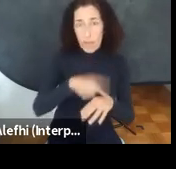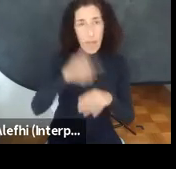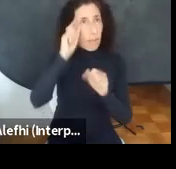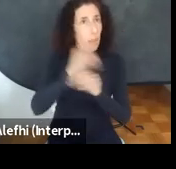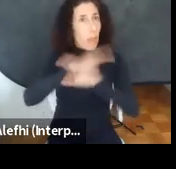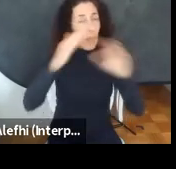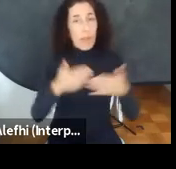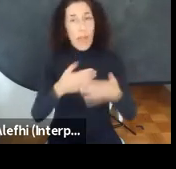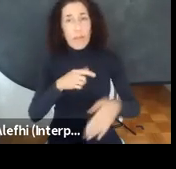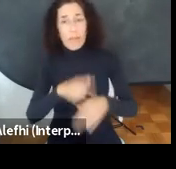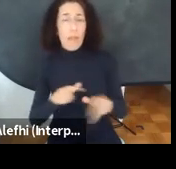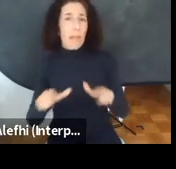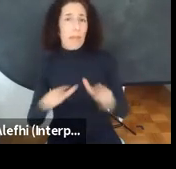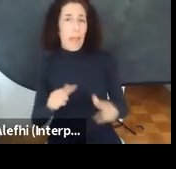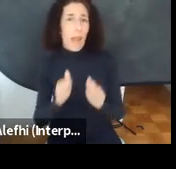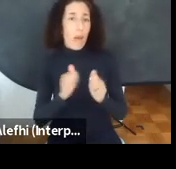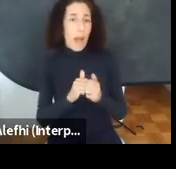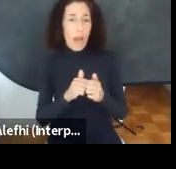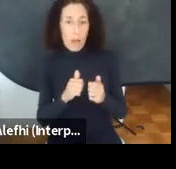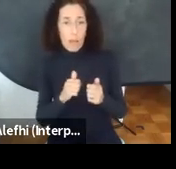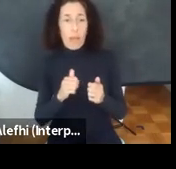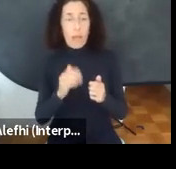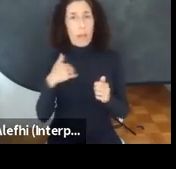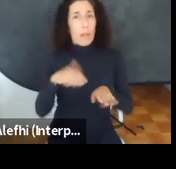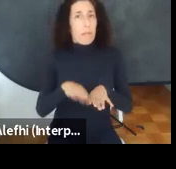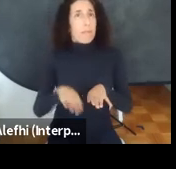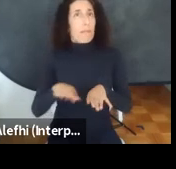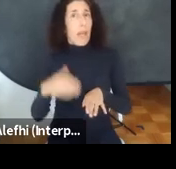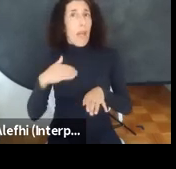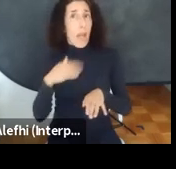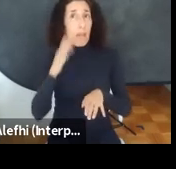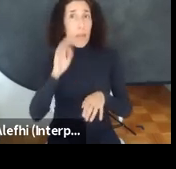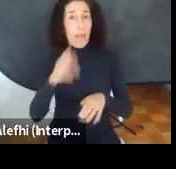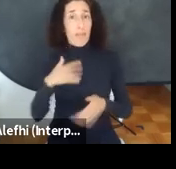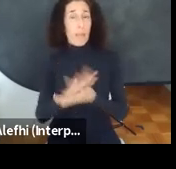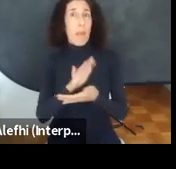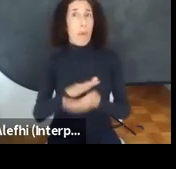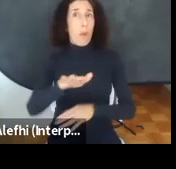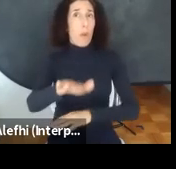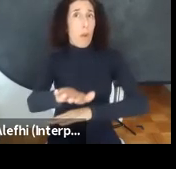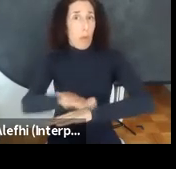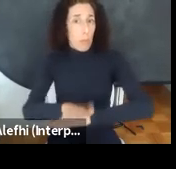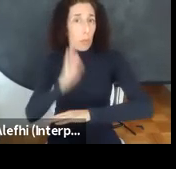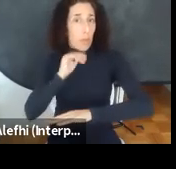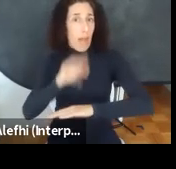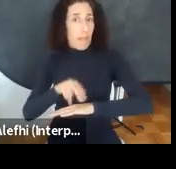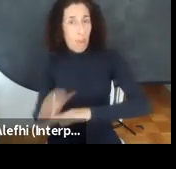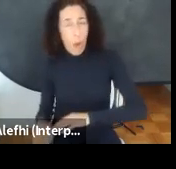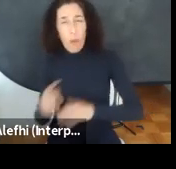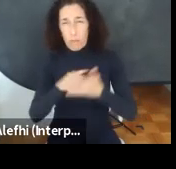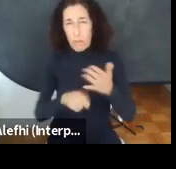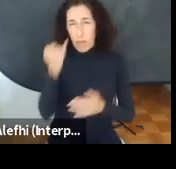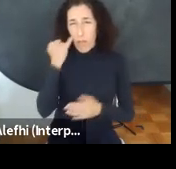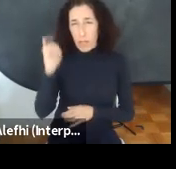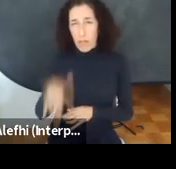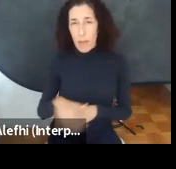little things, like is there a little ledge at the bottom of the podium stand so when I put my papers on it, they're not gonna fall on the ground. There are many cases where I've